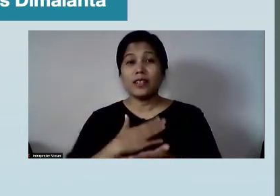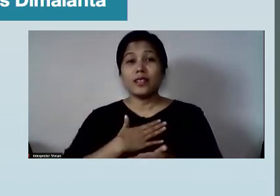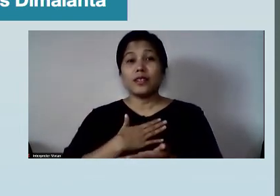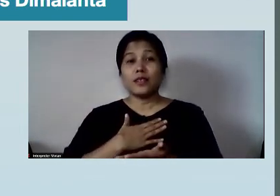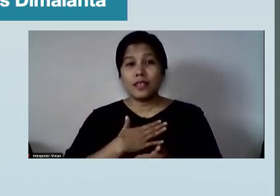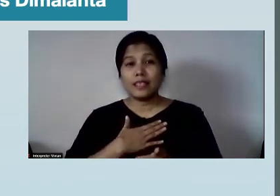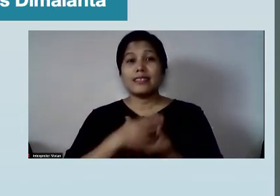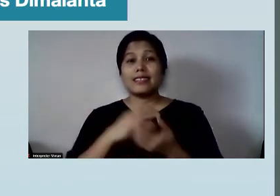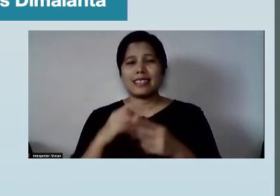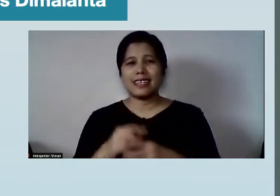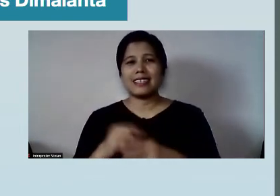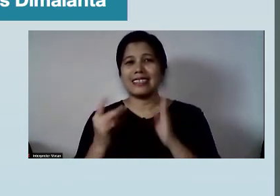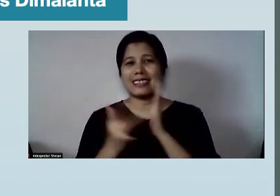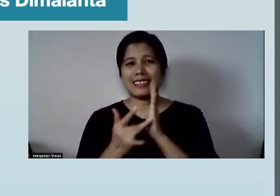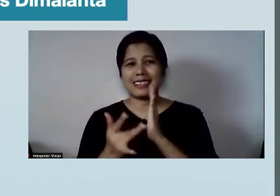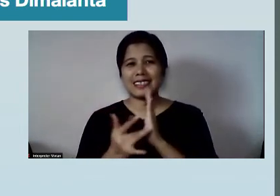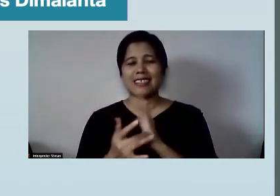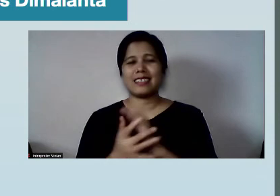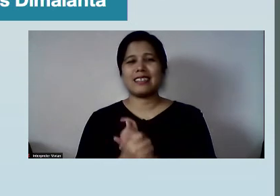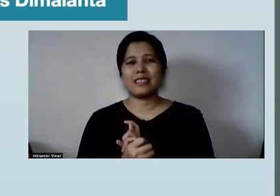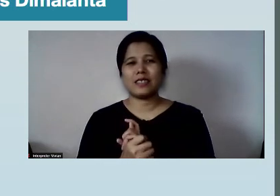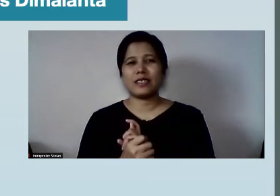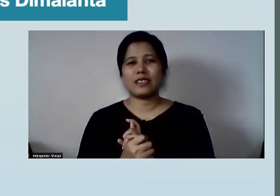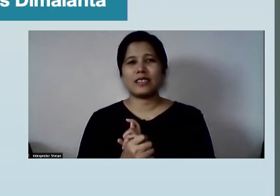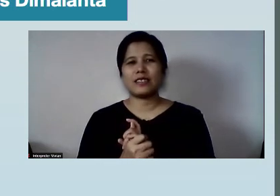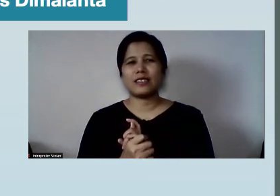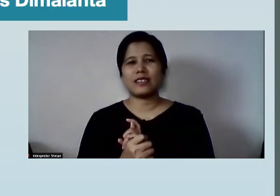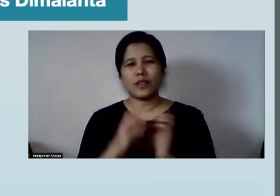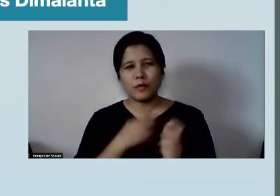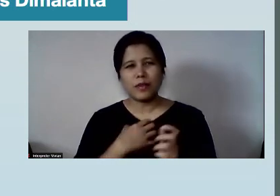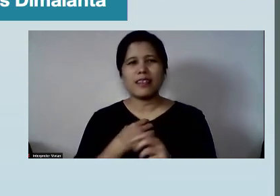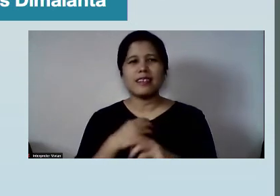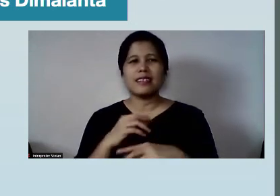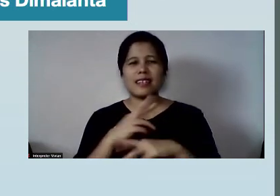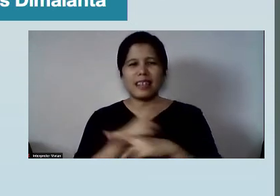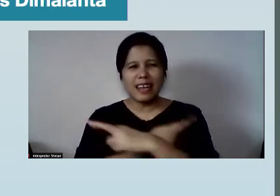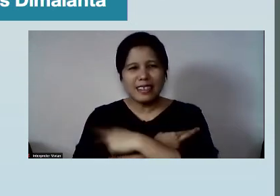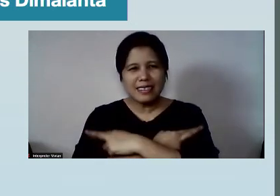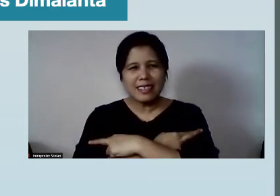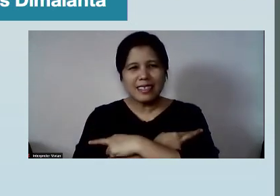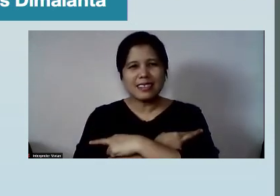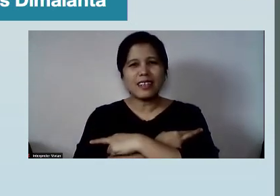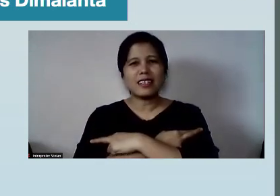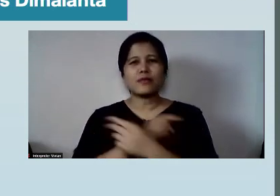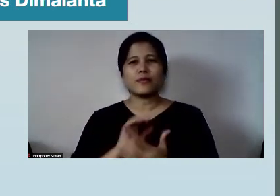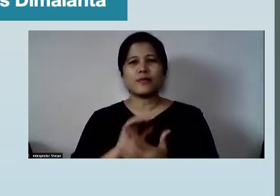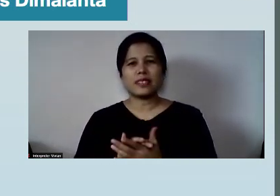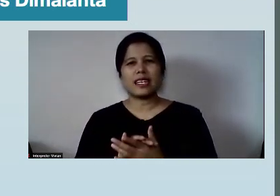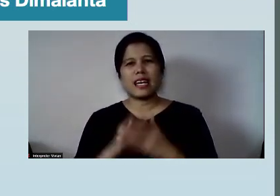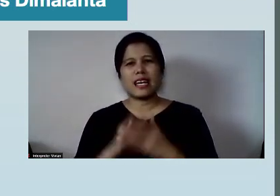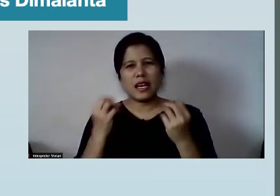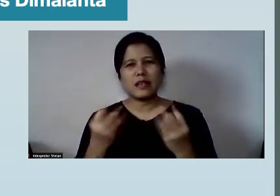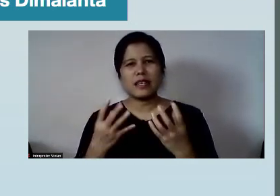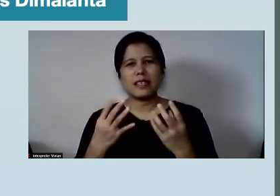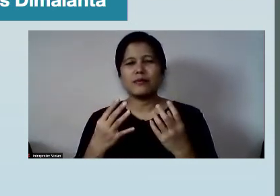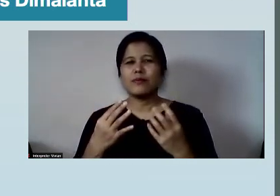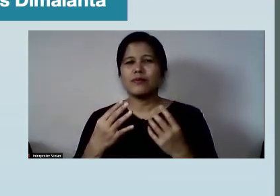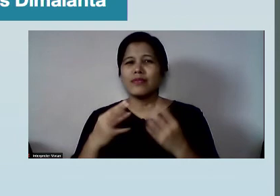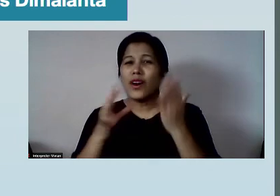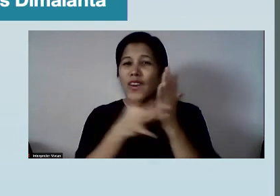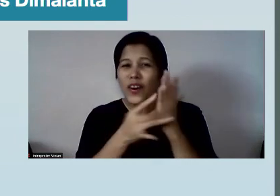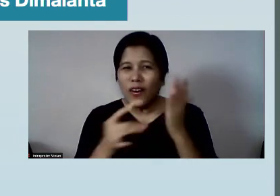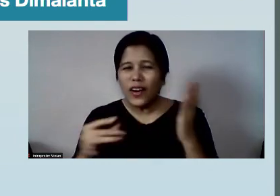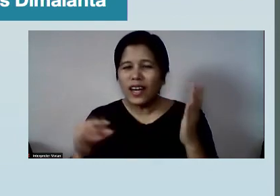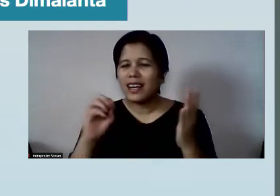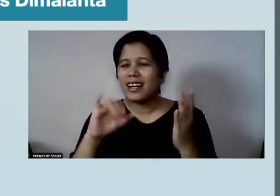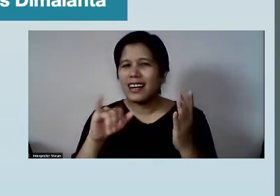okay? Have designated rooms for work, for play, relaxation. Yung mga scents, di ba? Marami na essential oils. Malay mo, nakakatulong